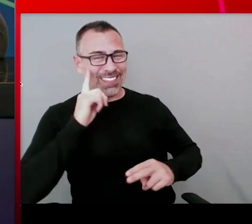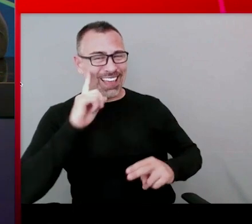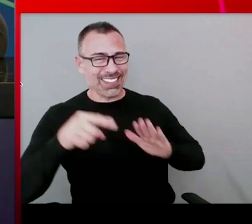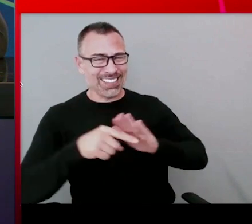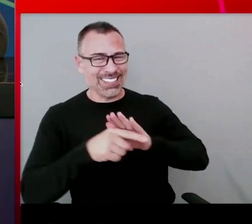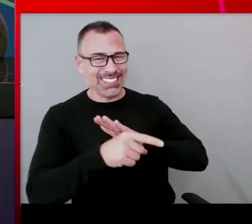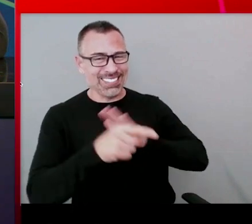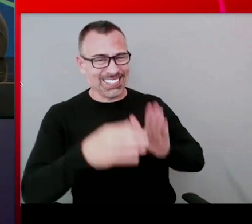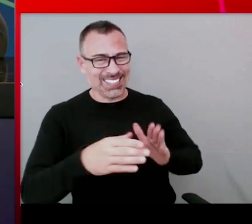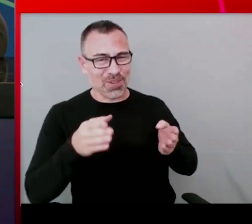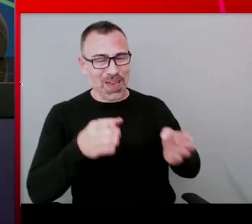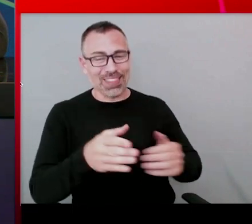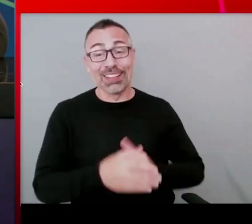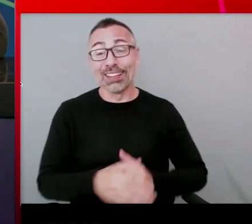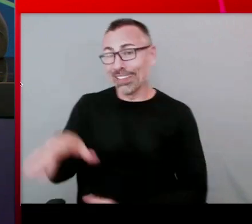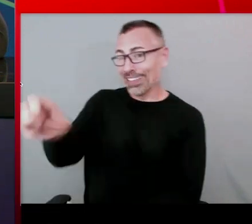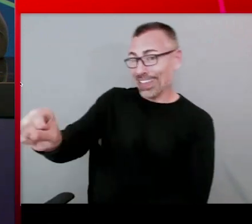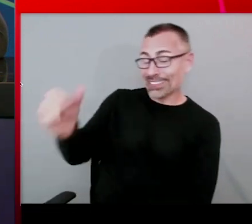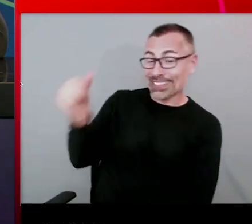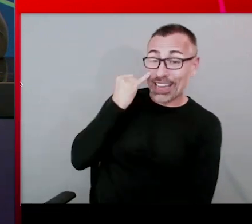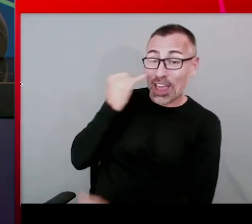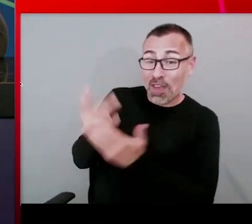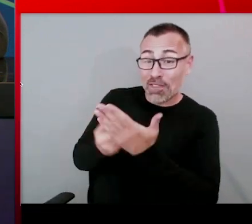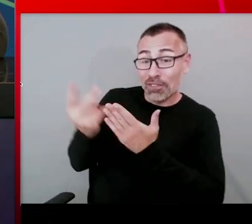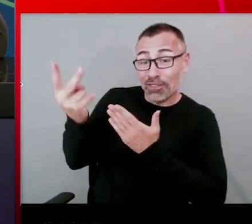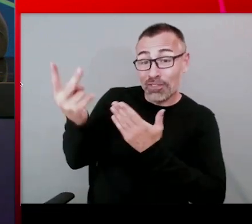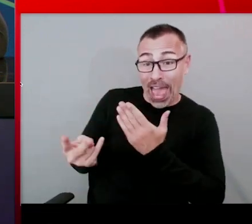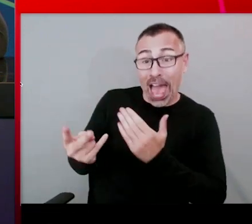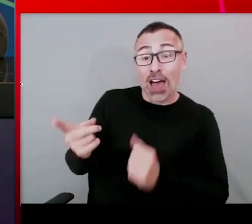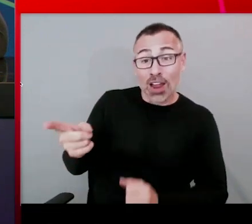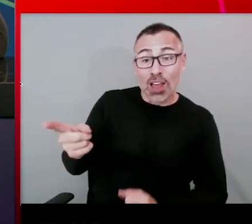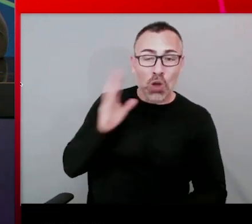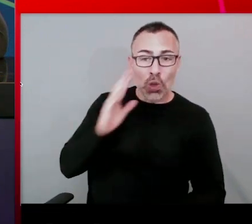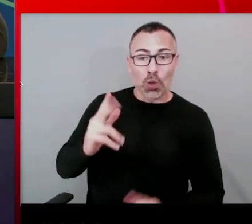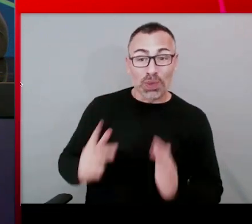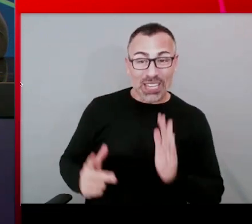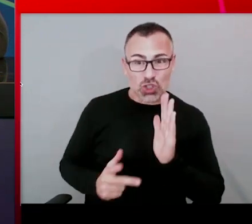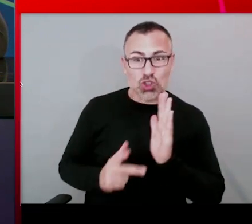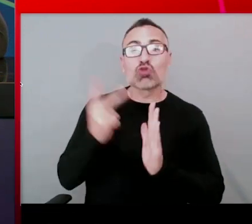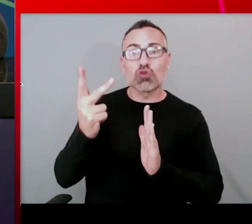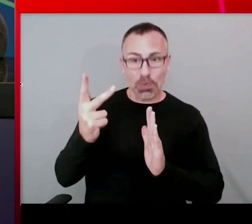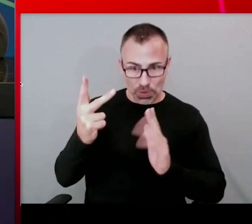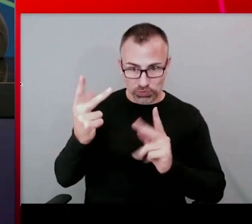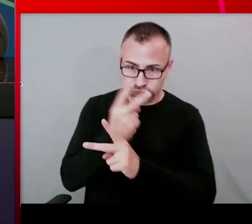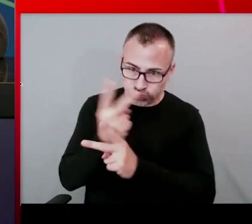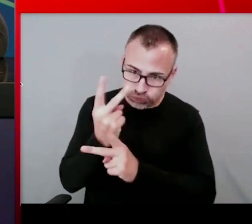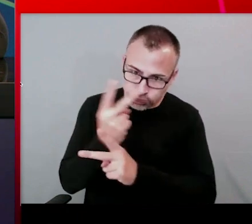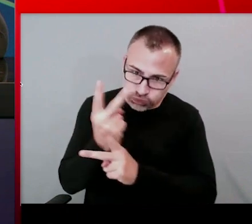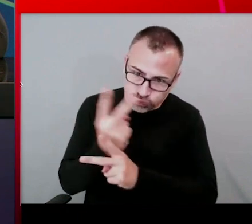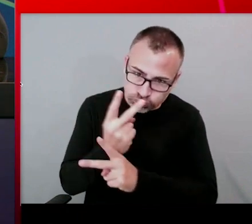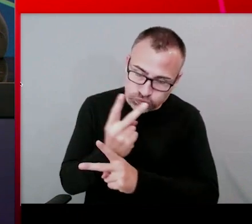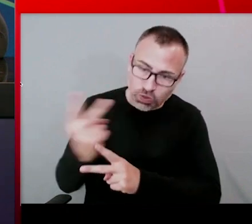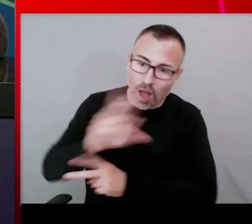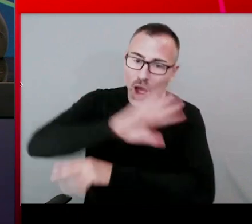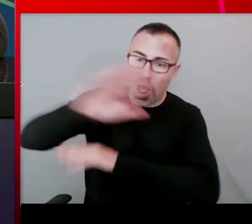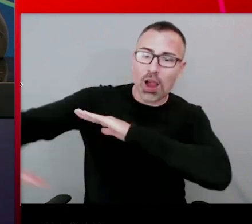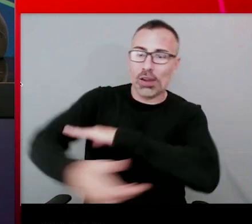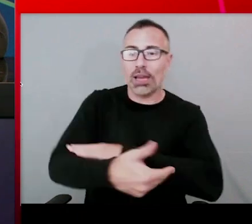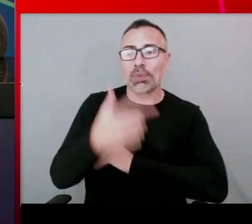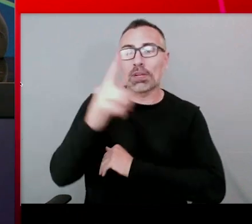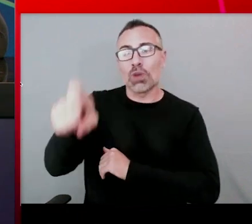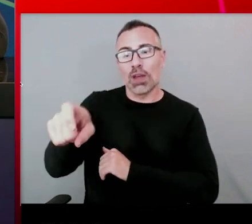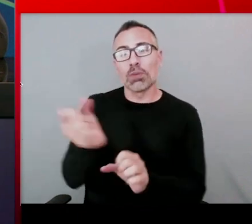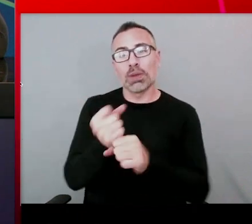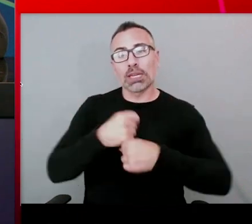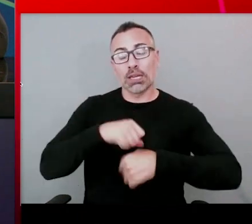was going to be, we're going to be troubleshooting that all night, basically, because we have to get it working. And we only